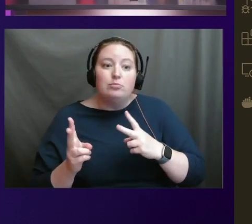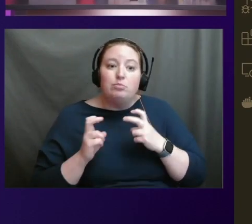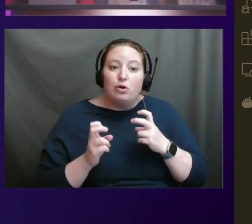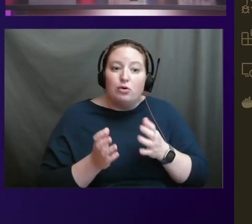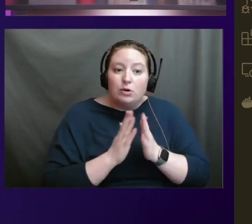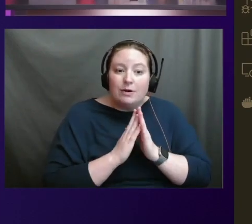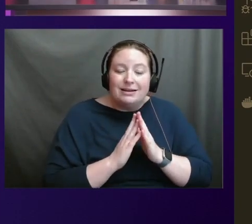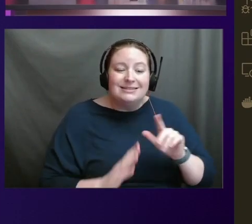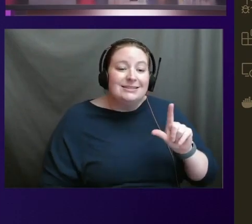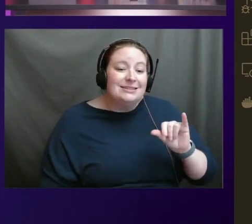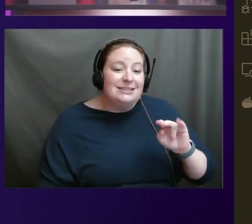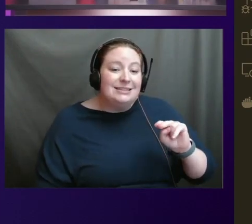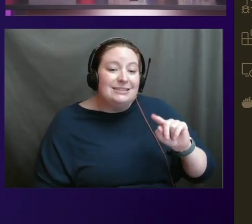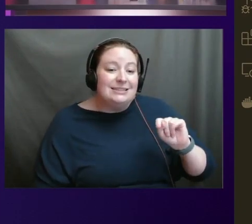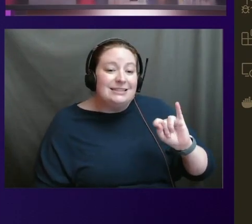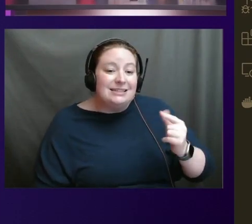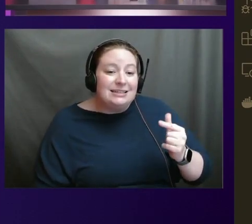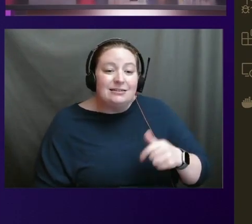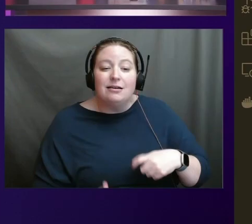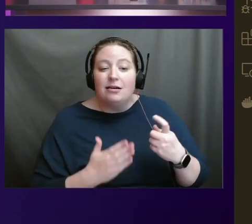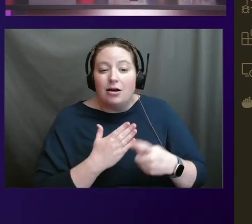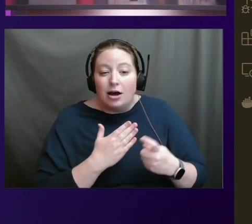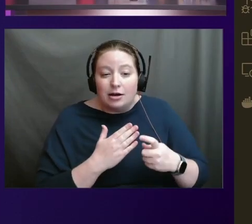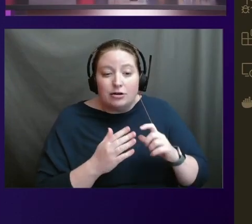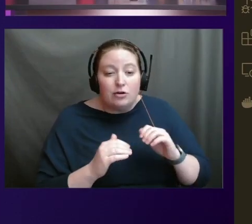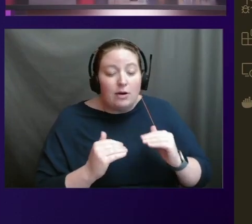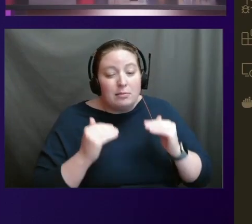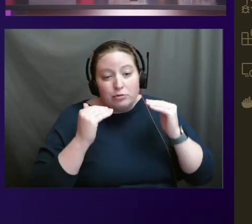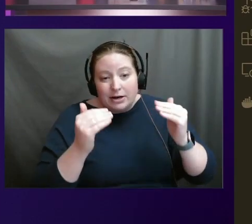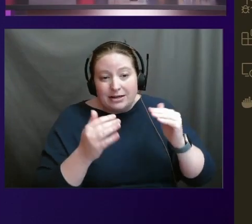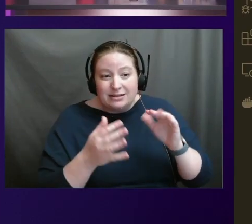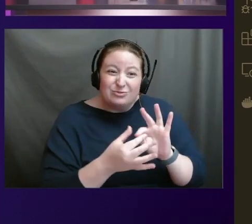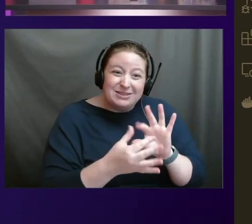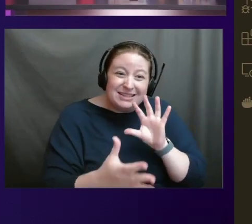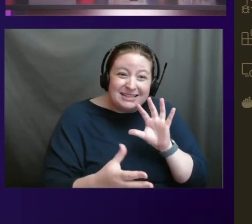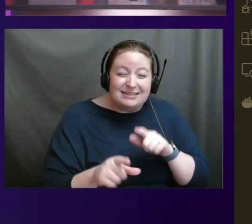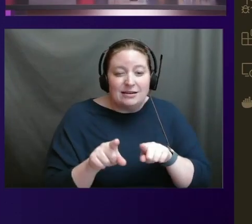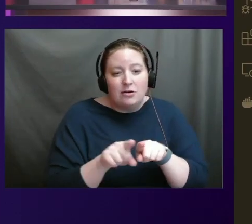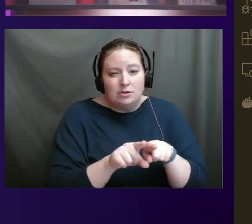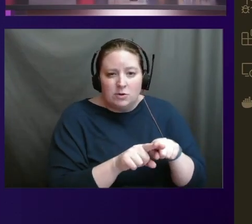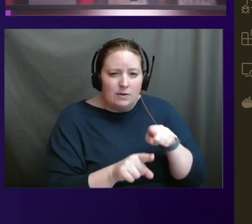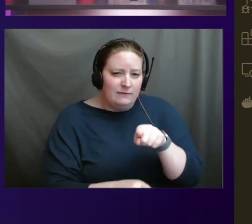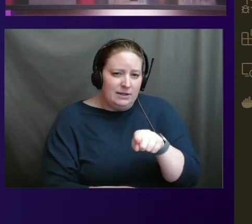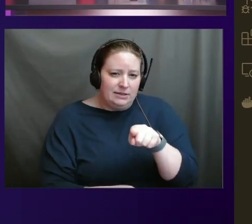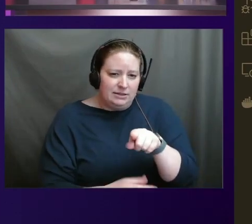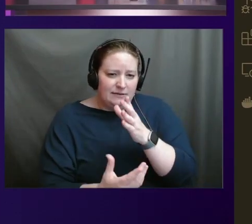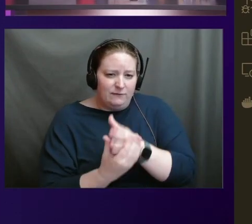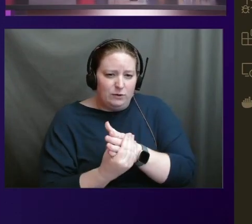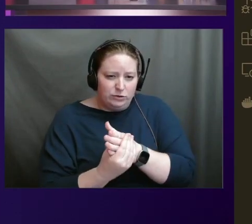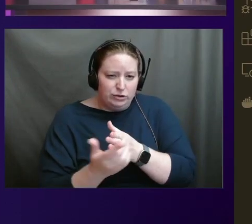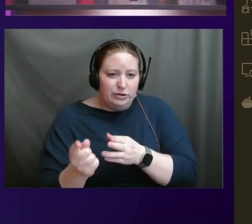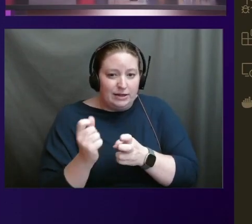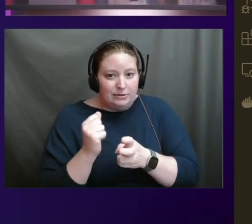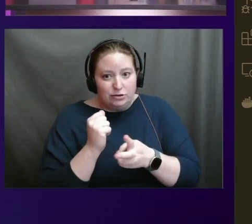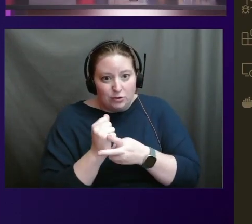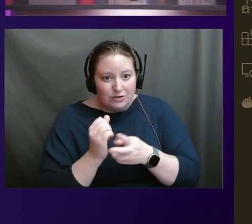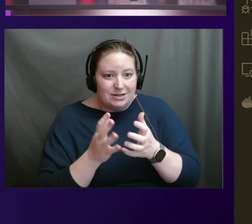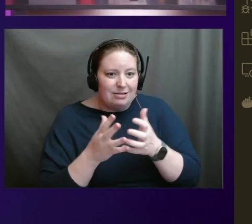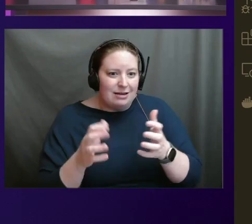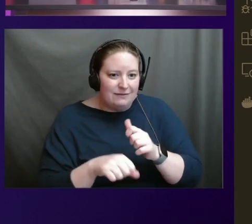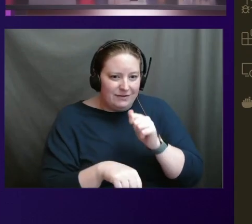release, auto upgrades. There's also this Progen folder that stores a lot of